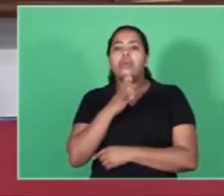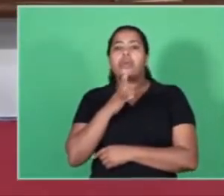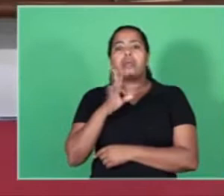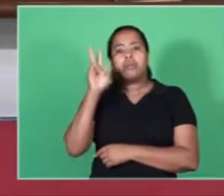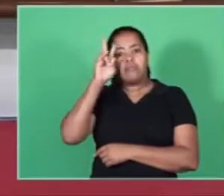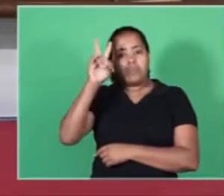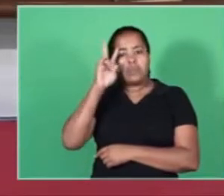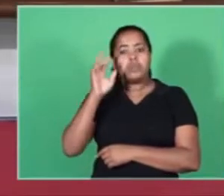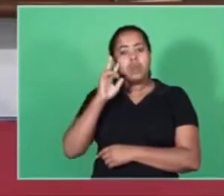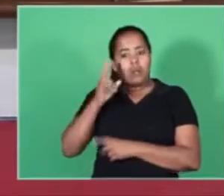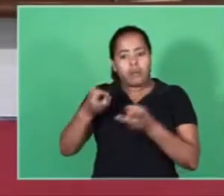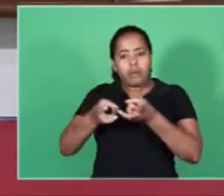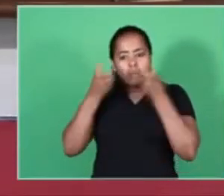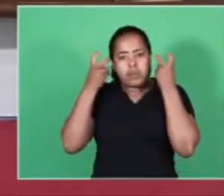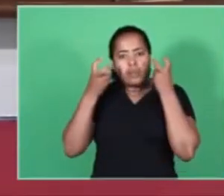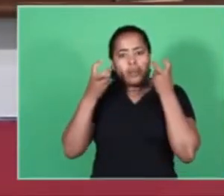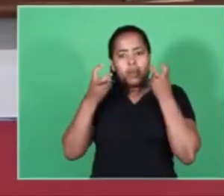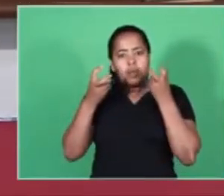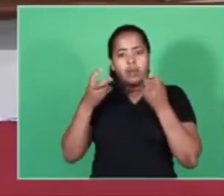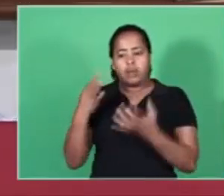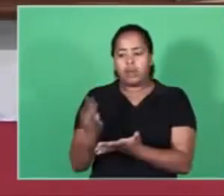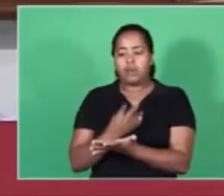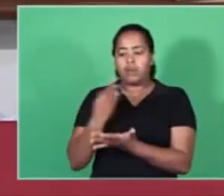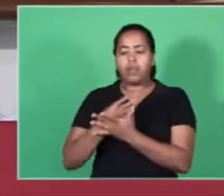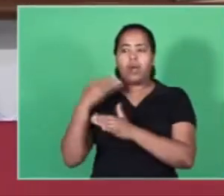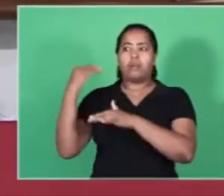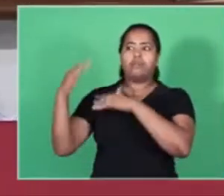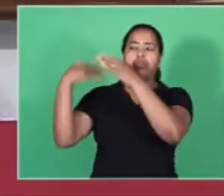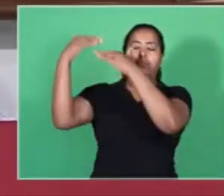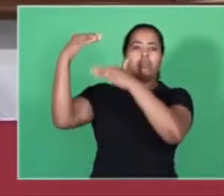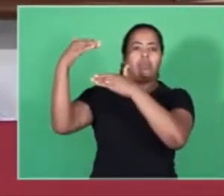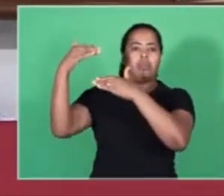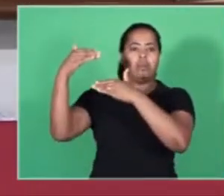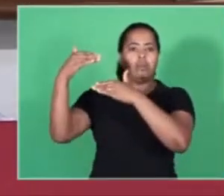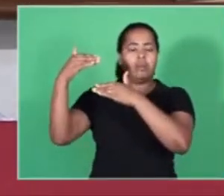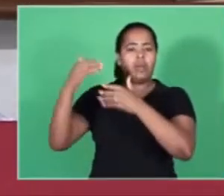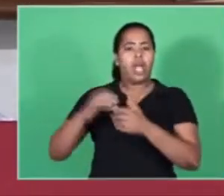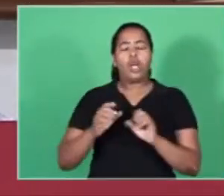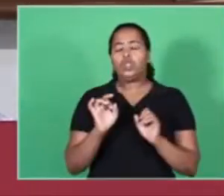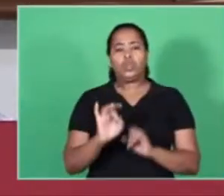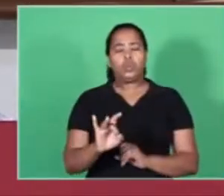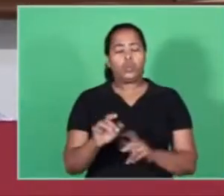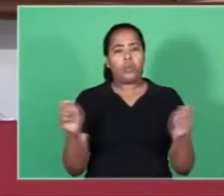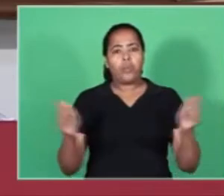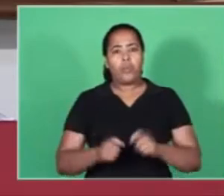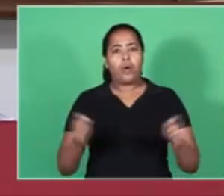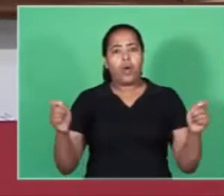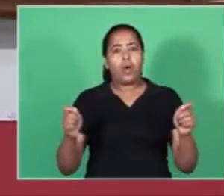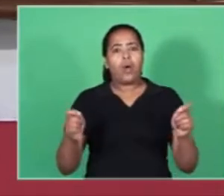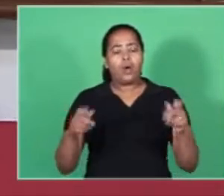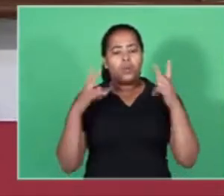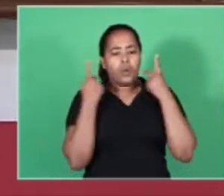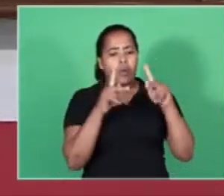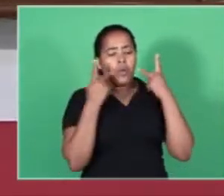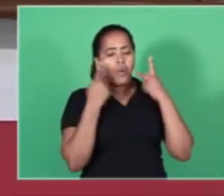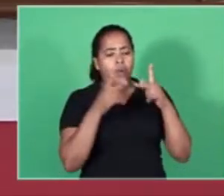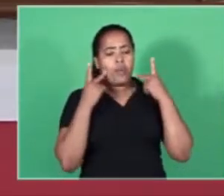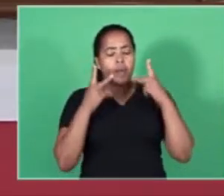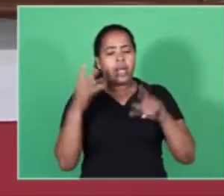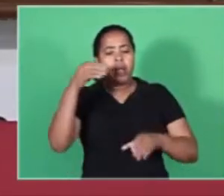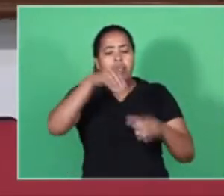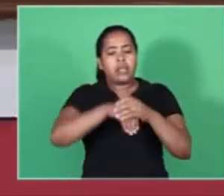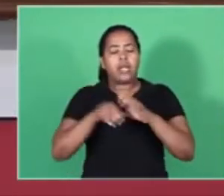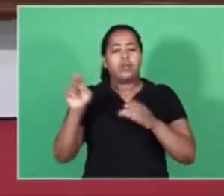he was an advanced theologian. He said, I can only preach in